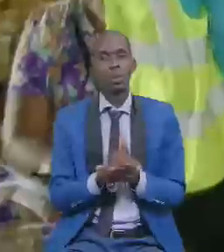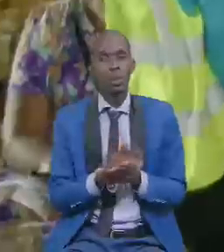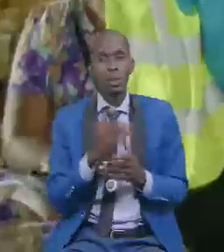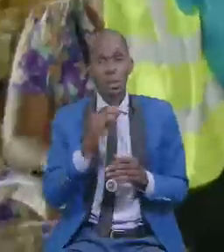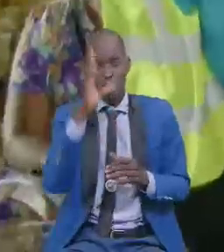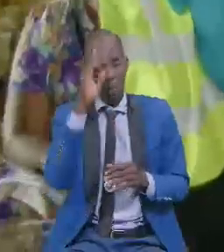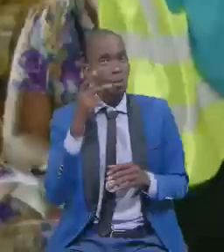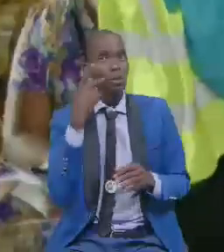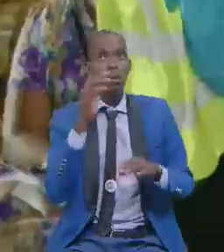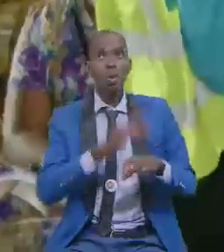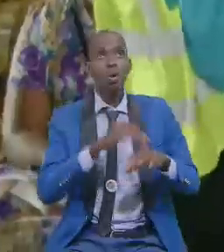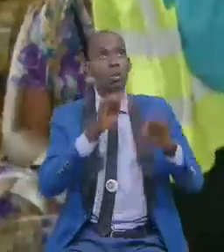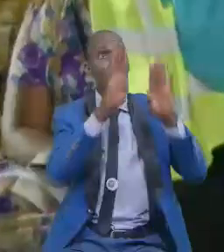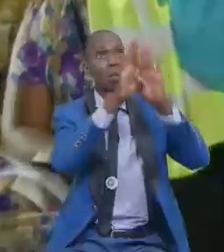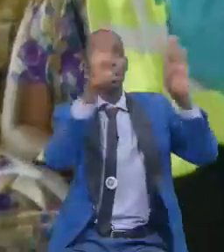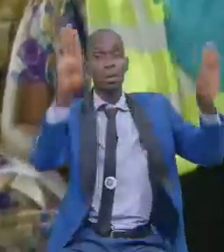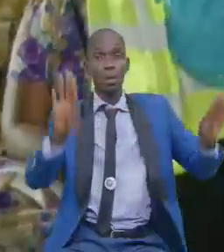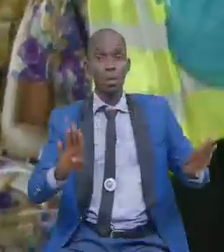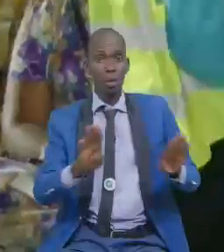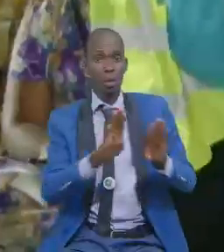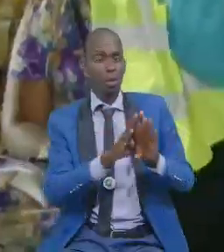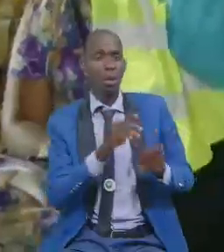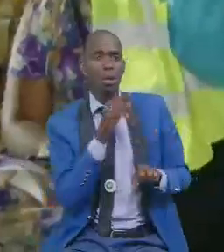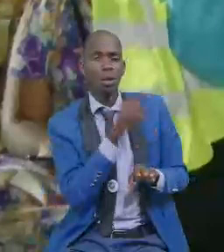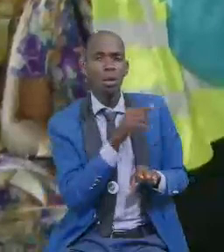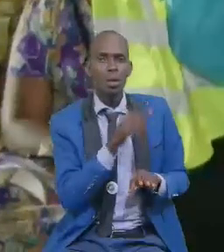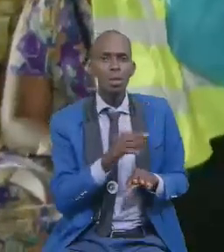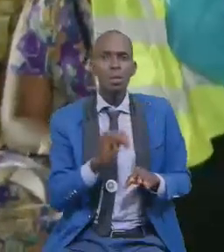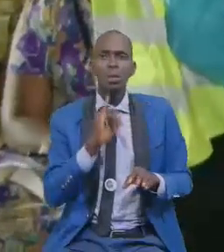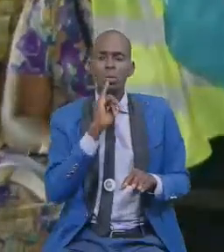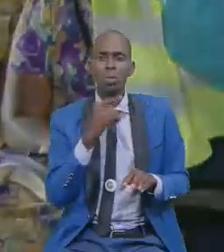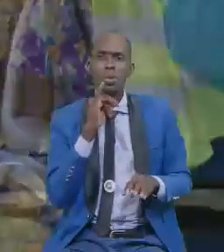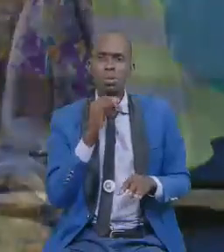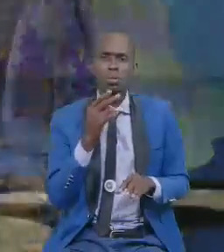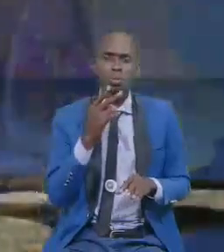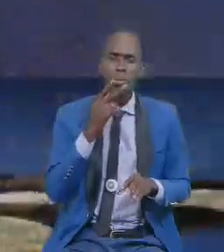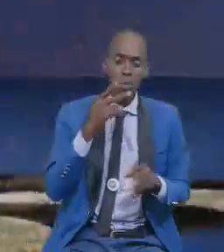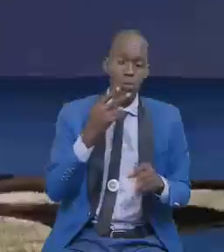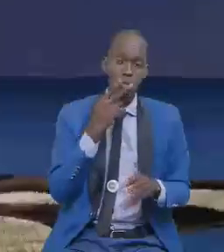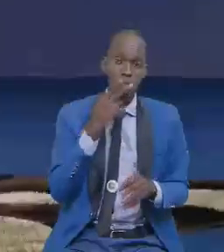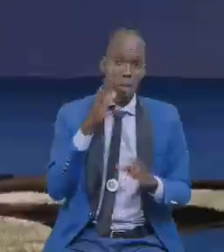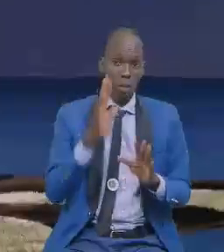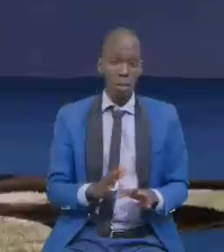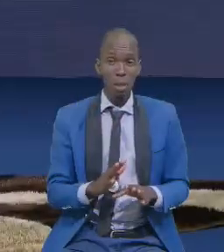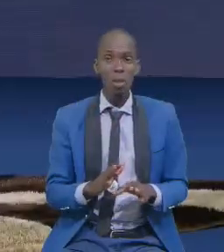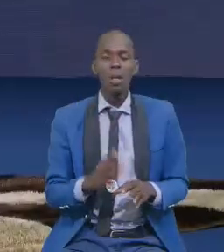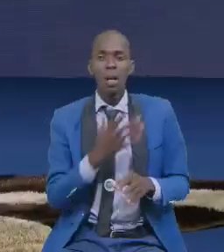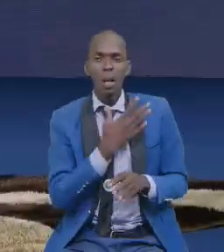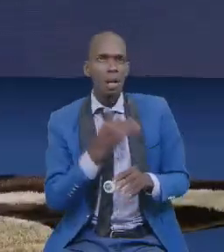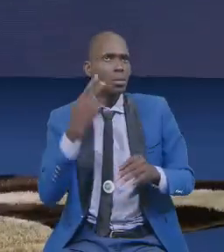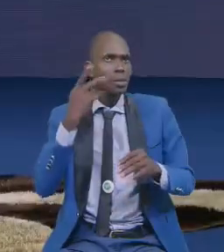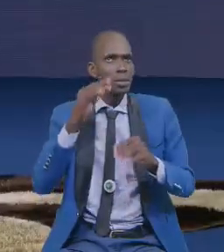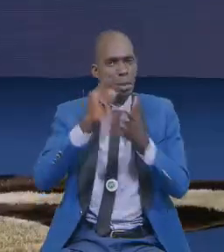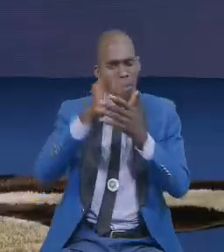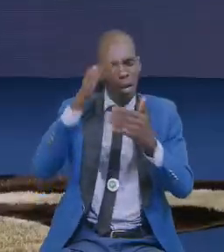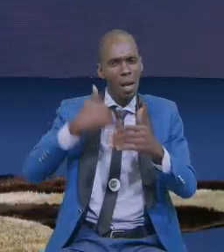billboard is a smoker of weed. But because of the way he does his hair, and because of